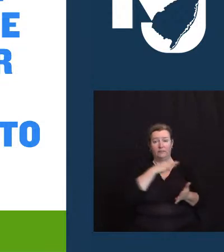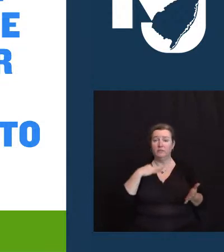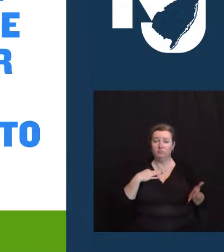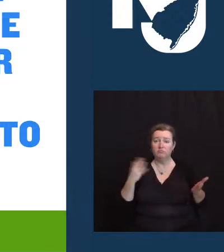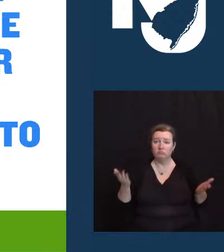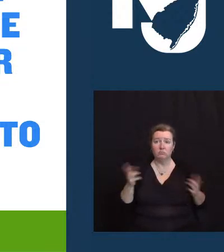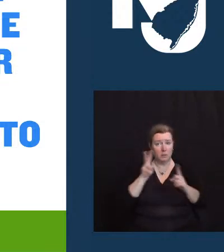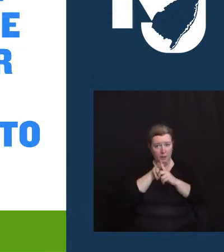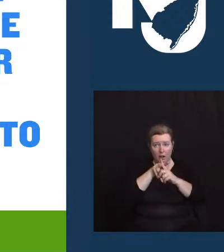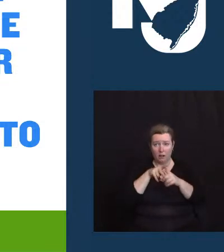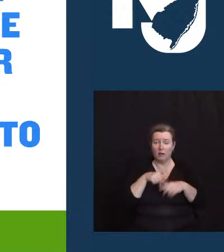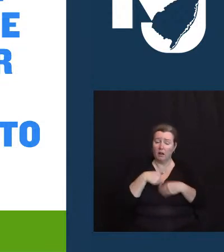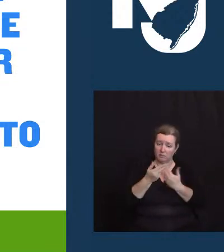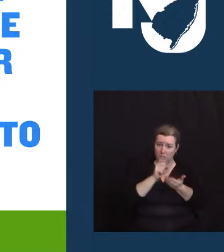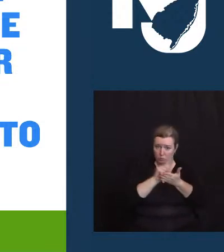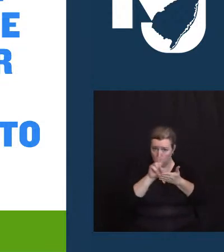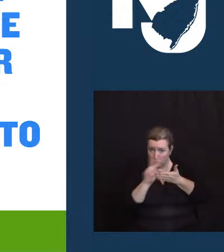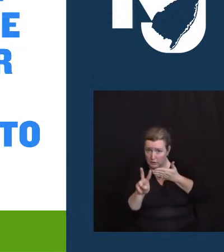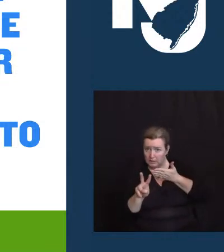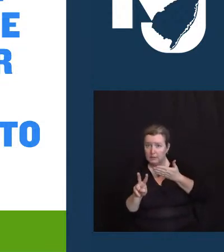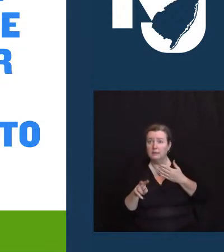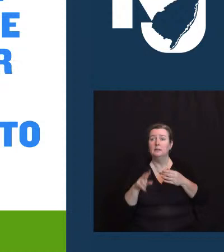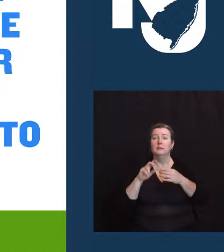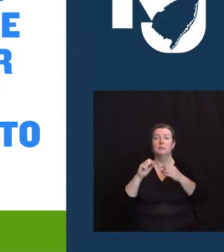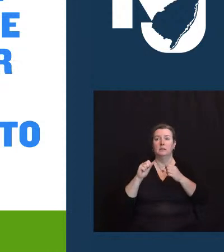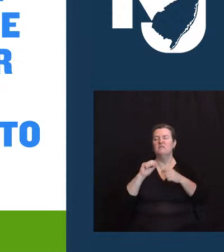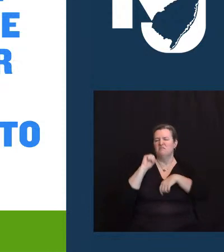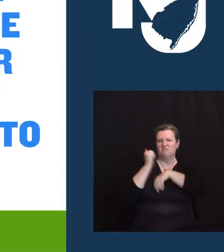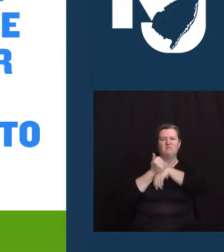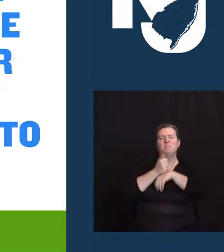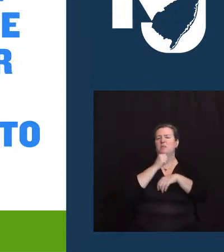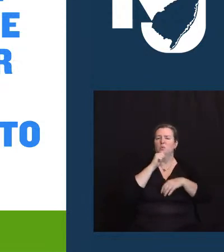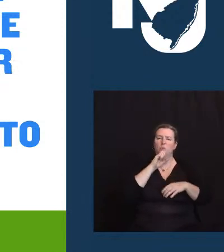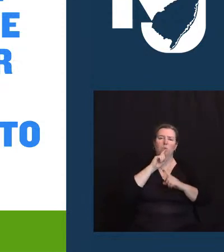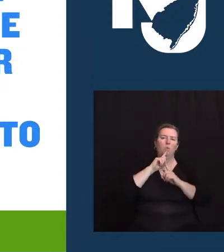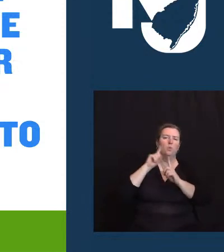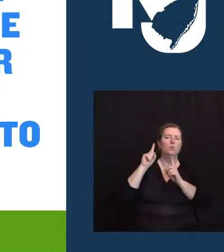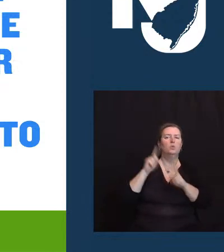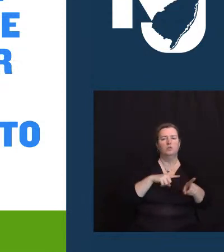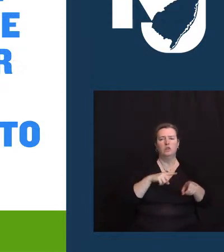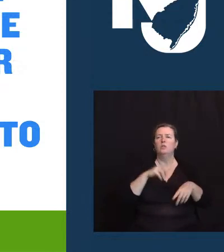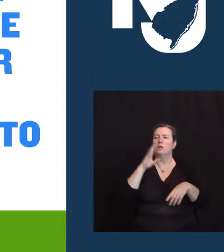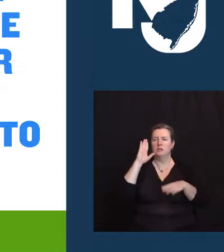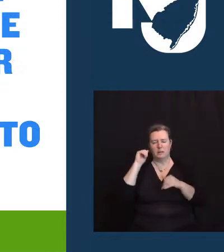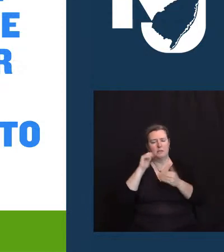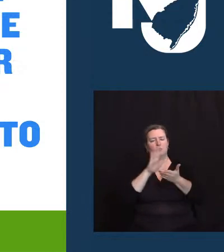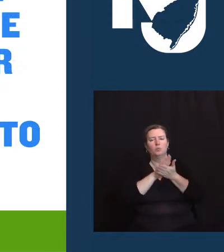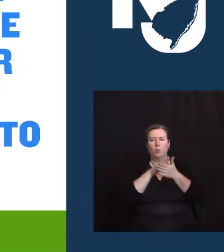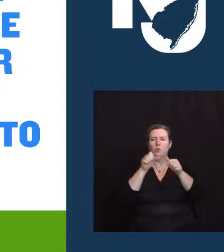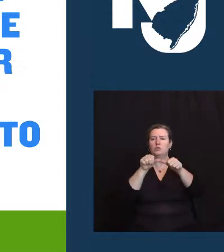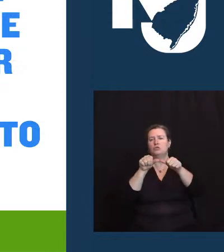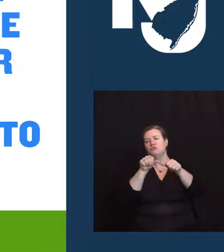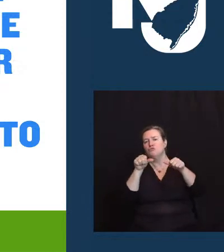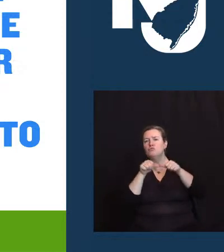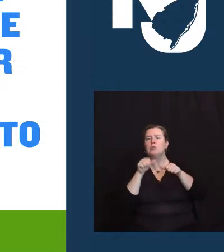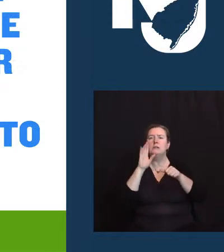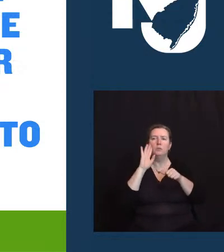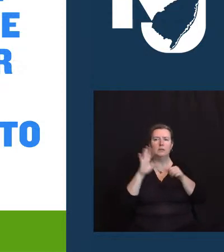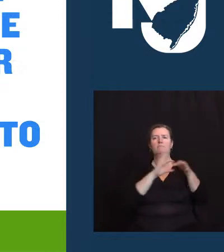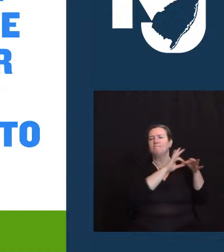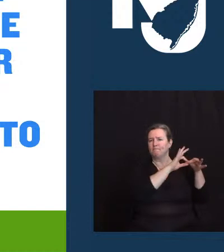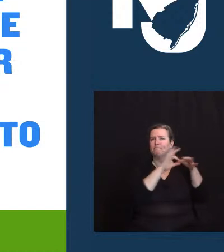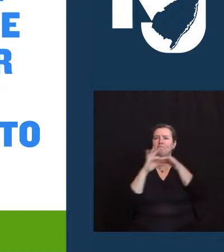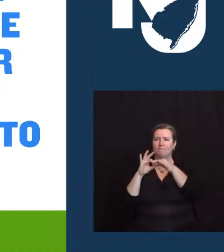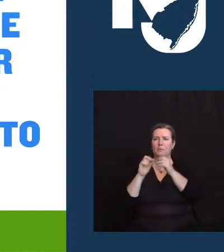to implement this order, we expect that district leaders will work collaboratively and directly with local union leadership on smoothing